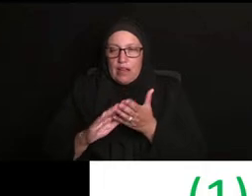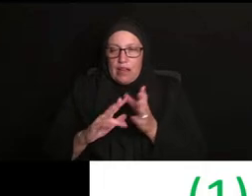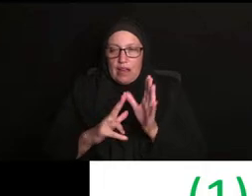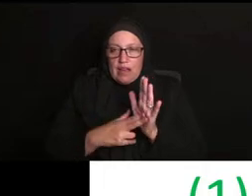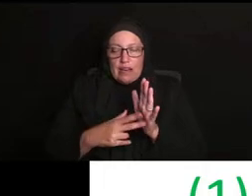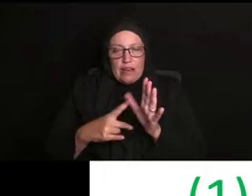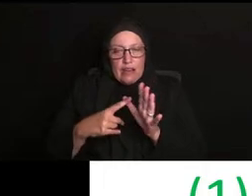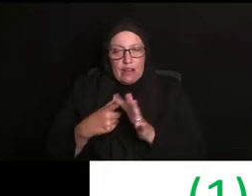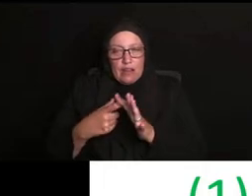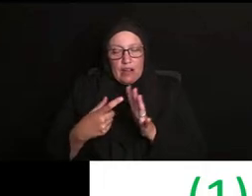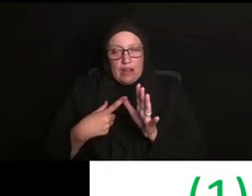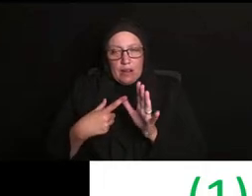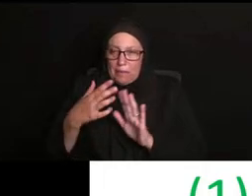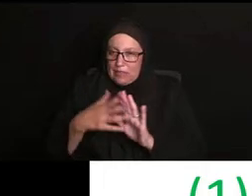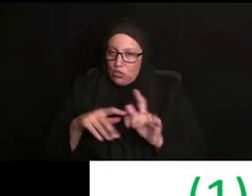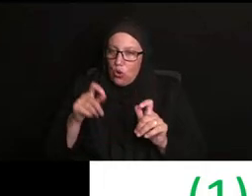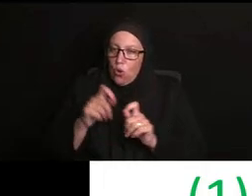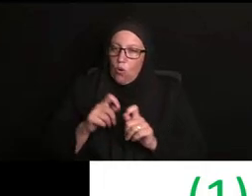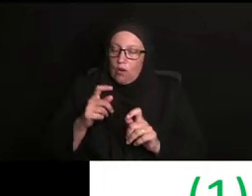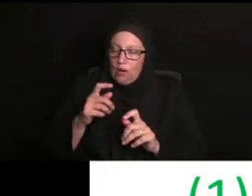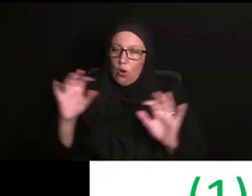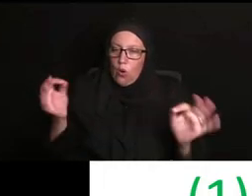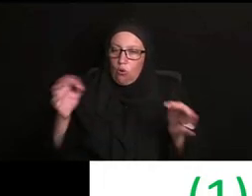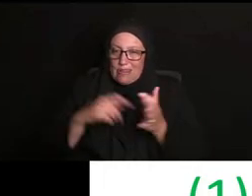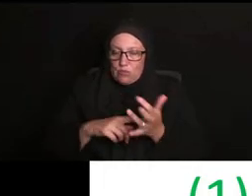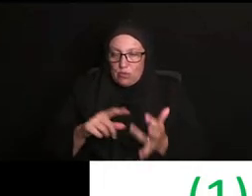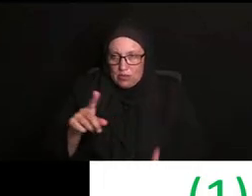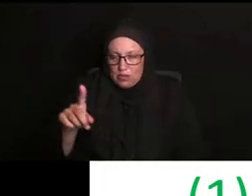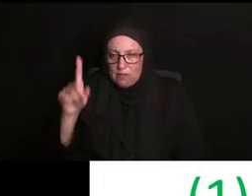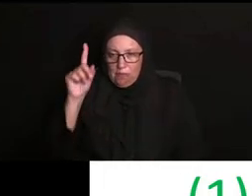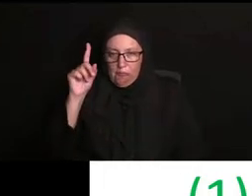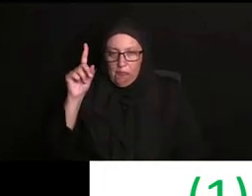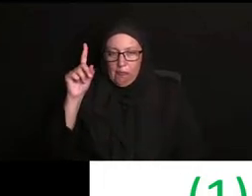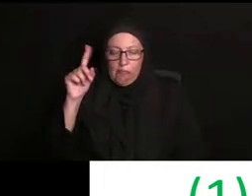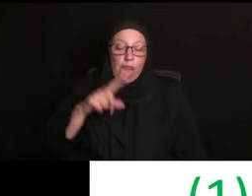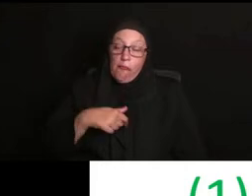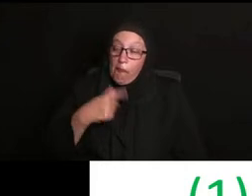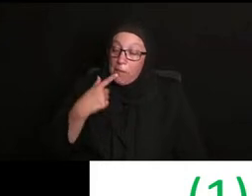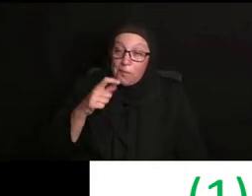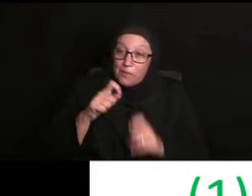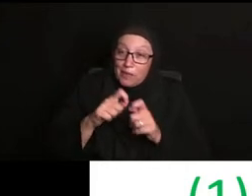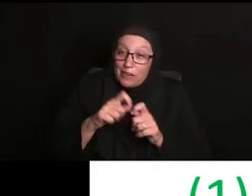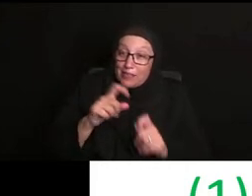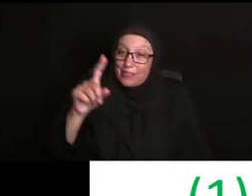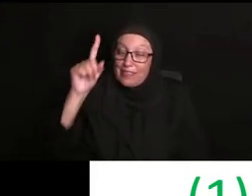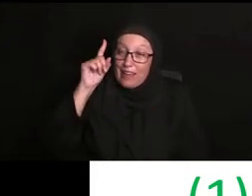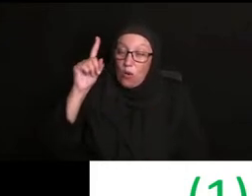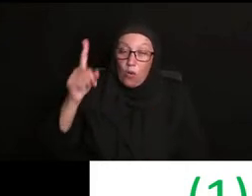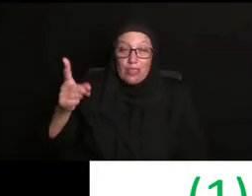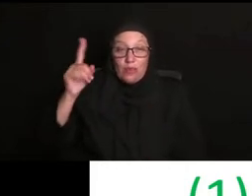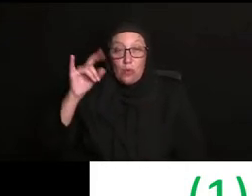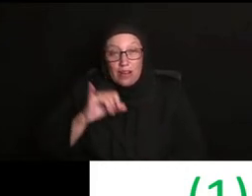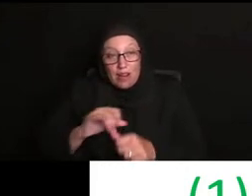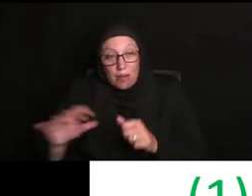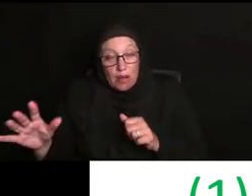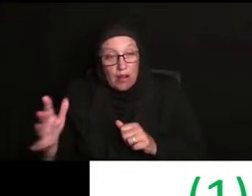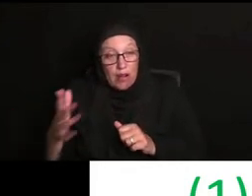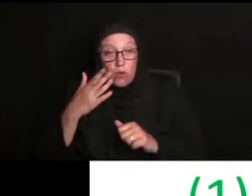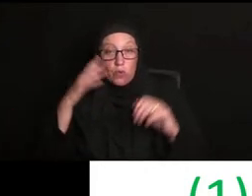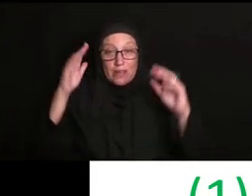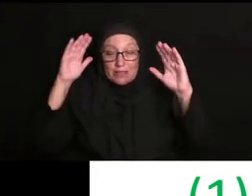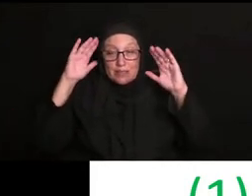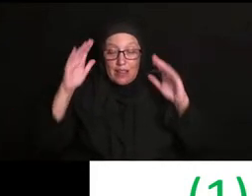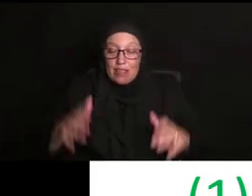You see, brothers and sisters, when we do tasbih or we say Subhanallah, in our salat or in our